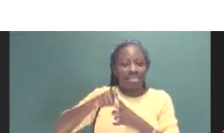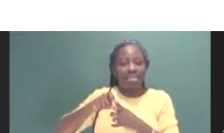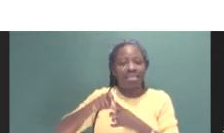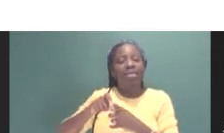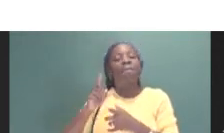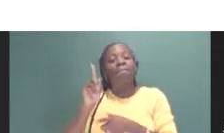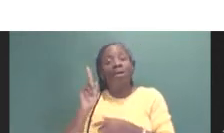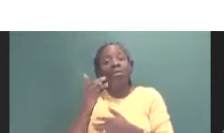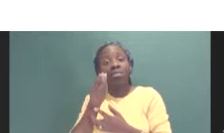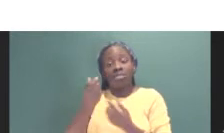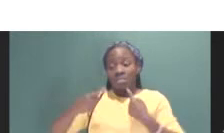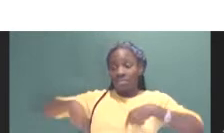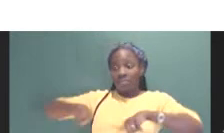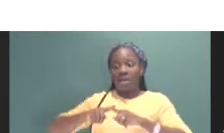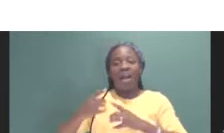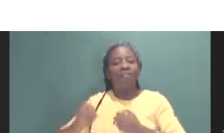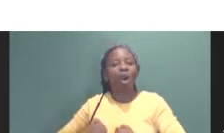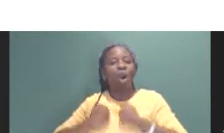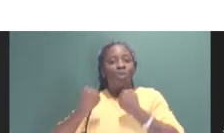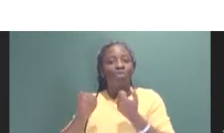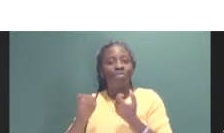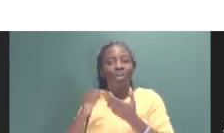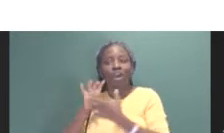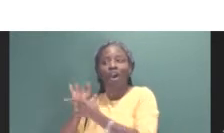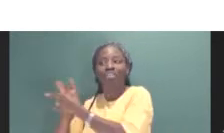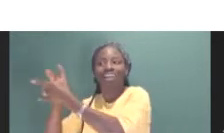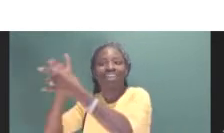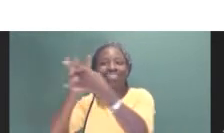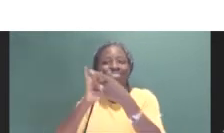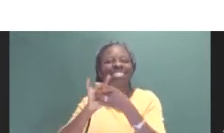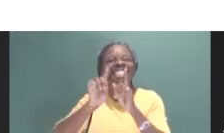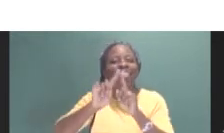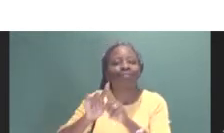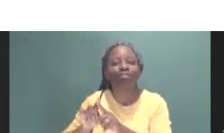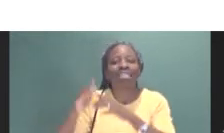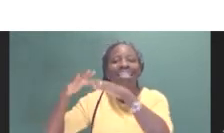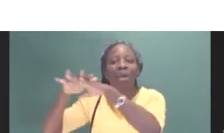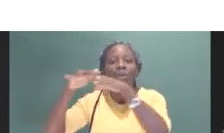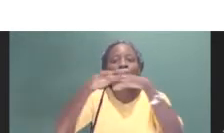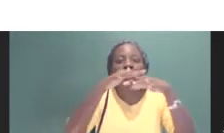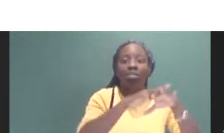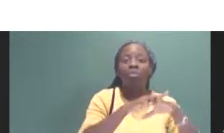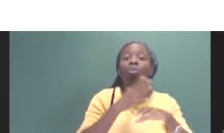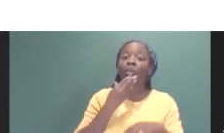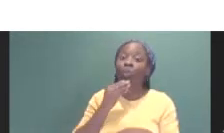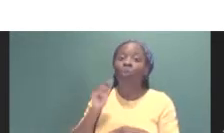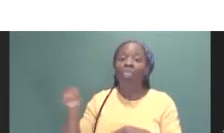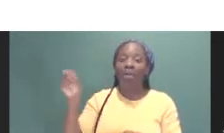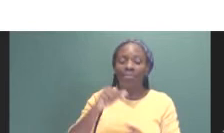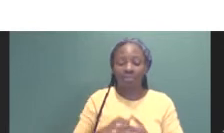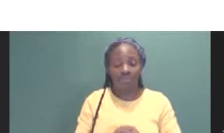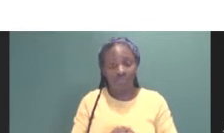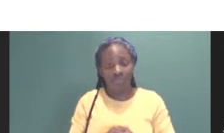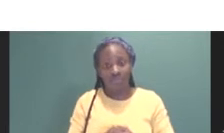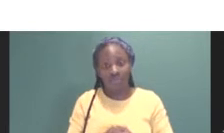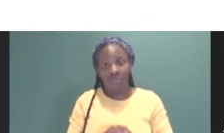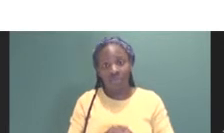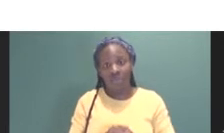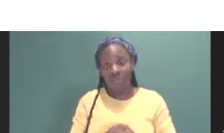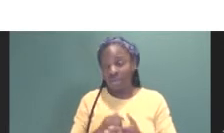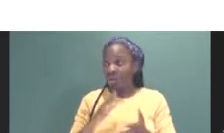own contacts within various networks, so we used those too. At the end of the day, we got